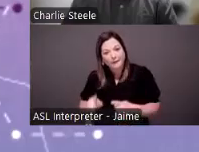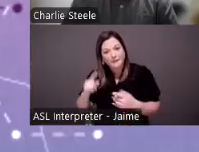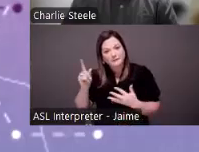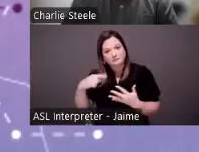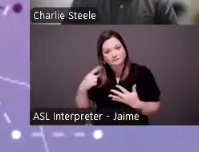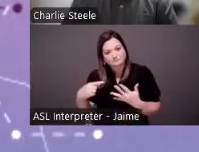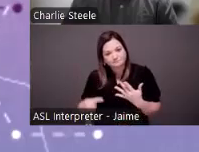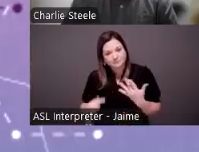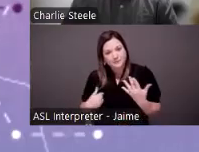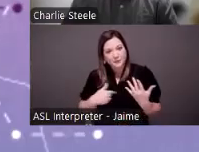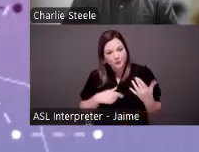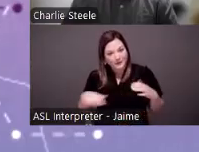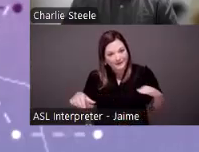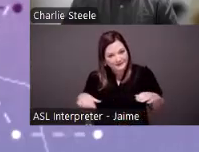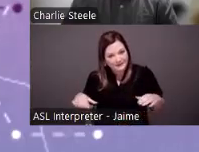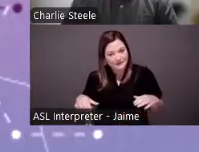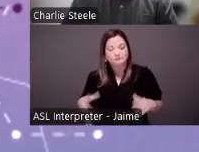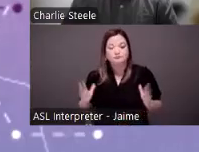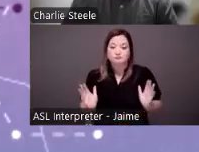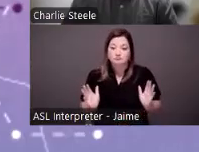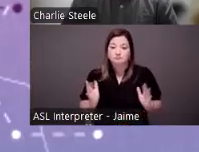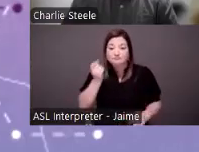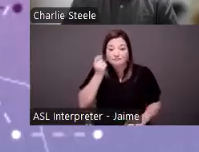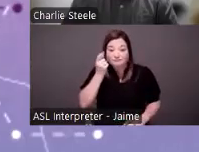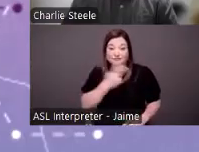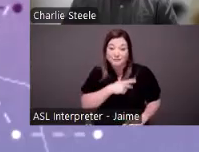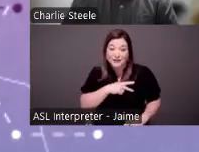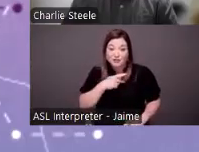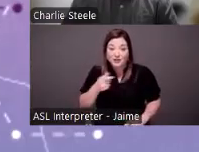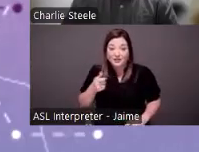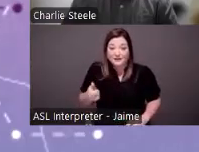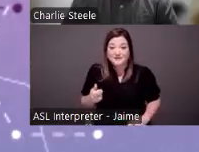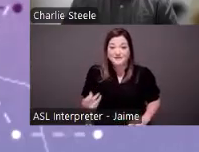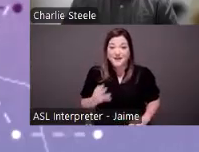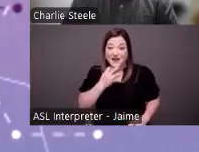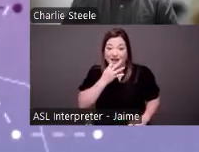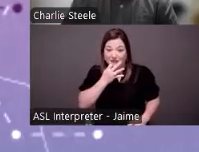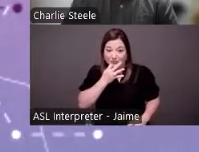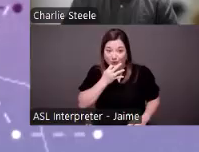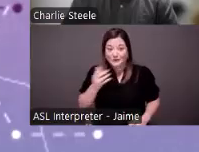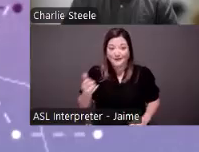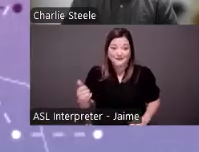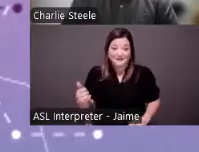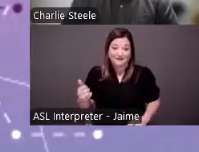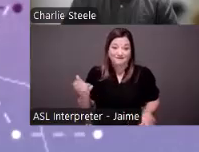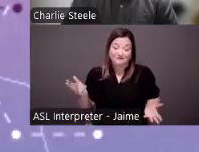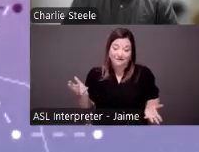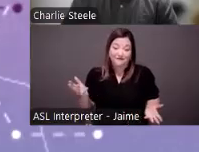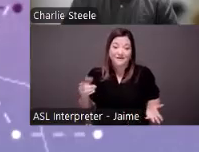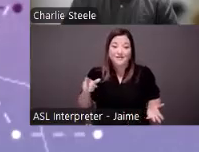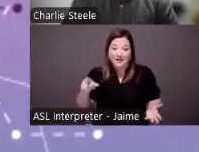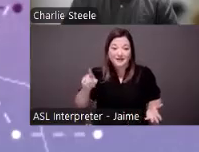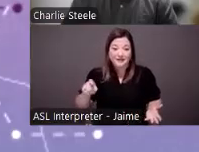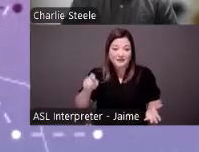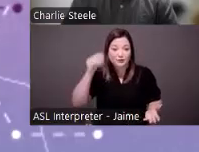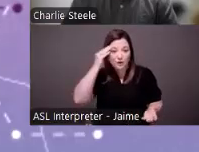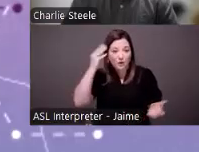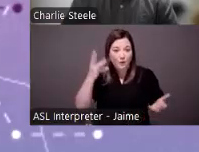we took. Because after all, the patient is an expert on themselves, as was beautifully said earlier, and they need to know what has happened to them.